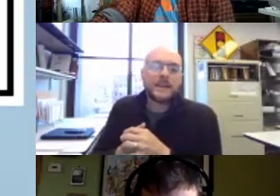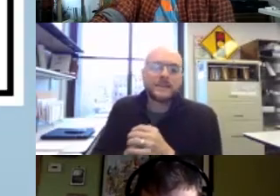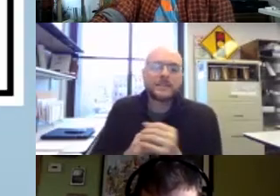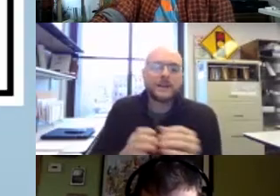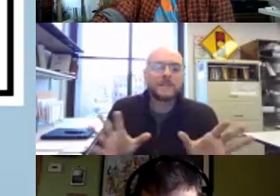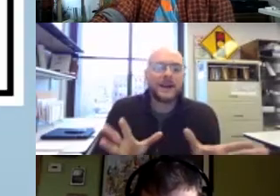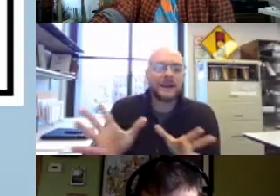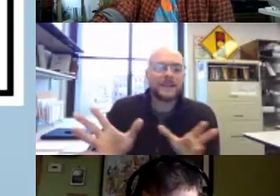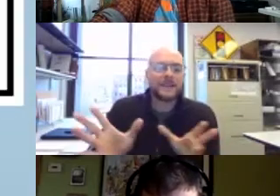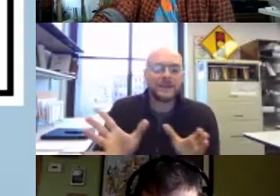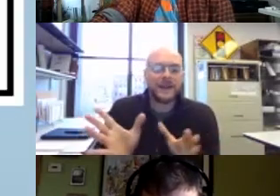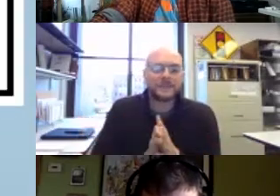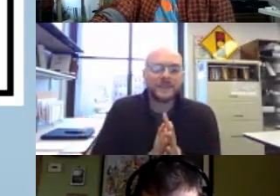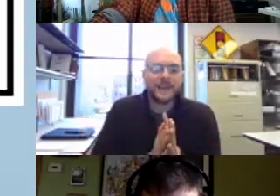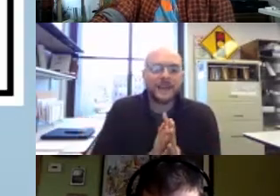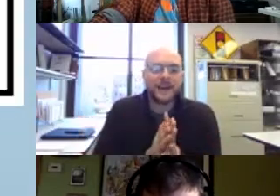These are some,